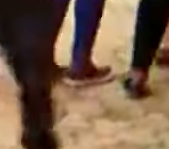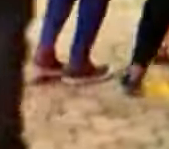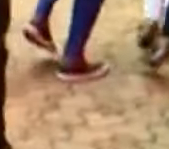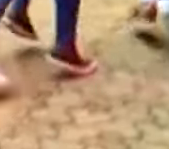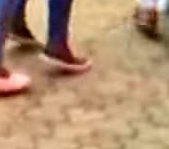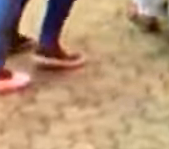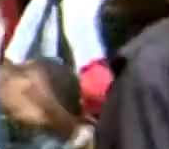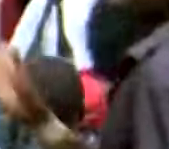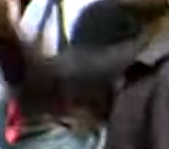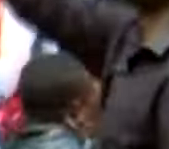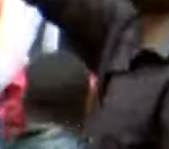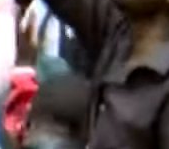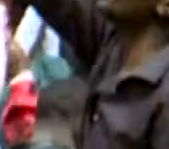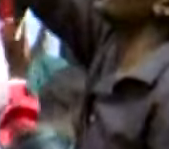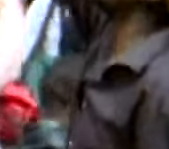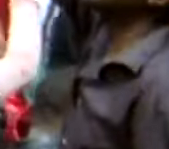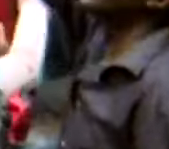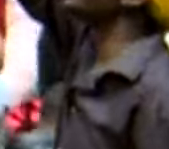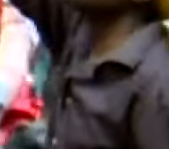for some.